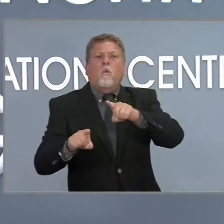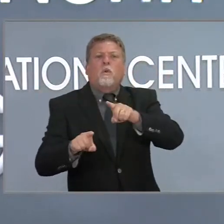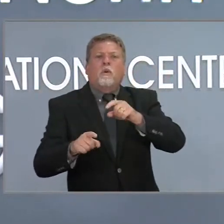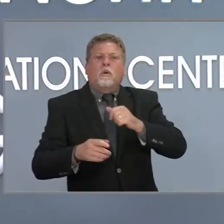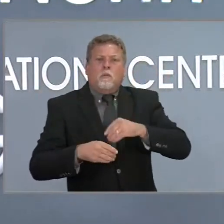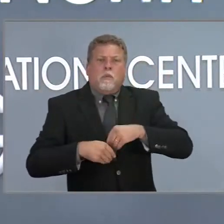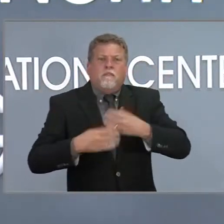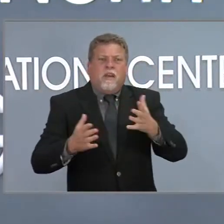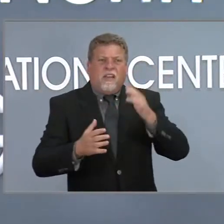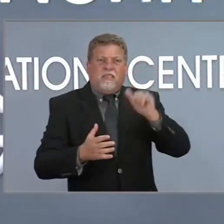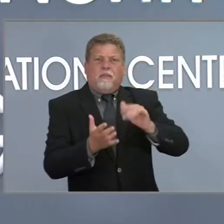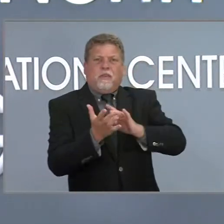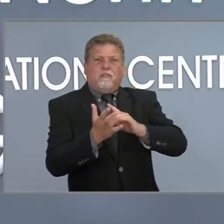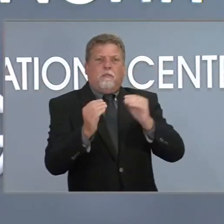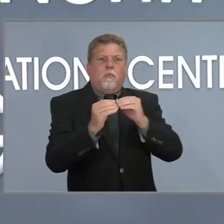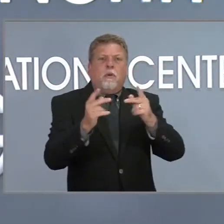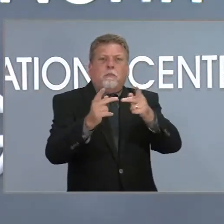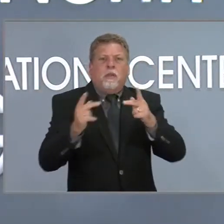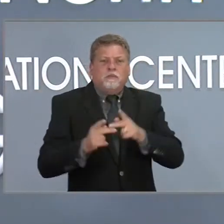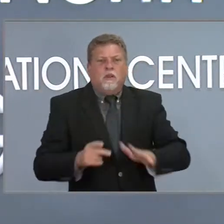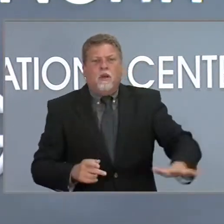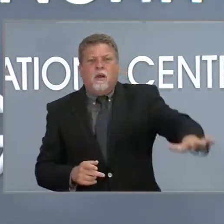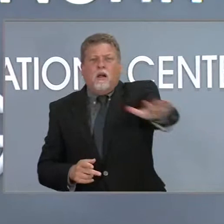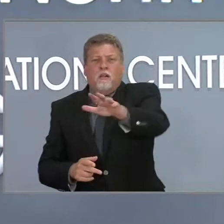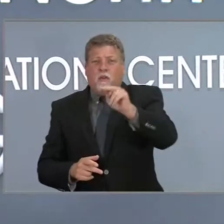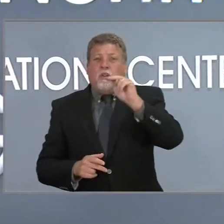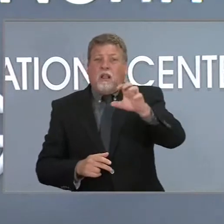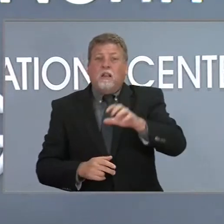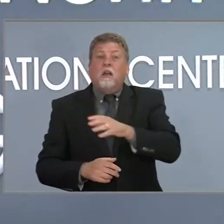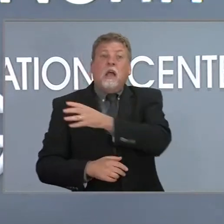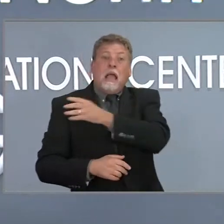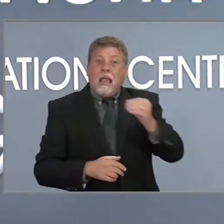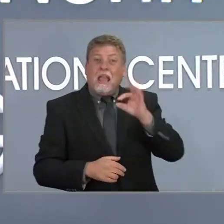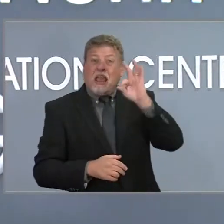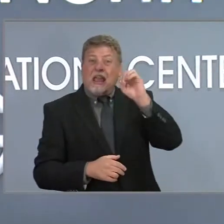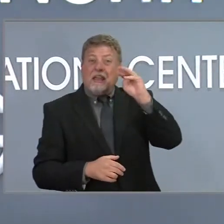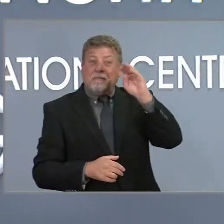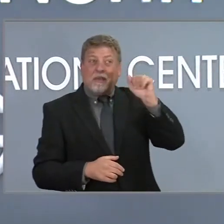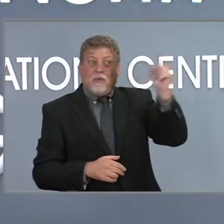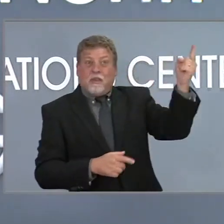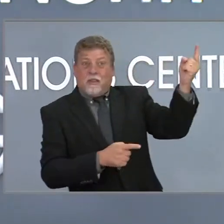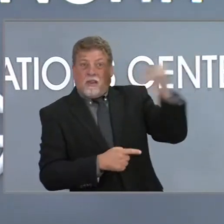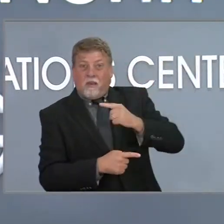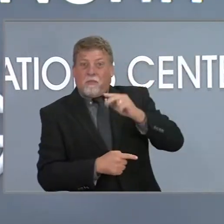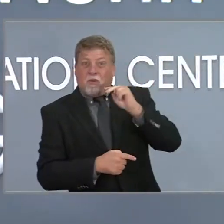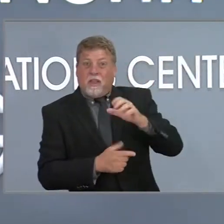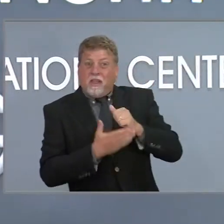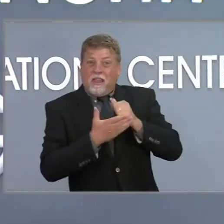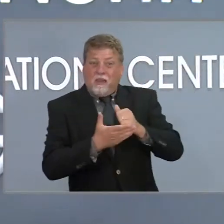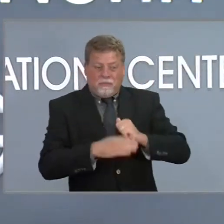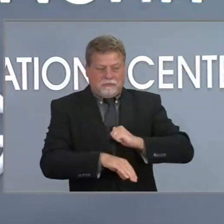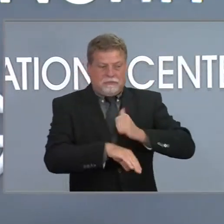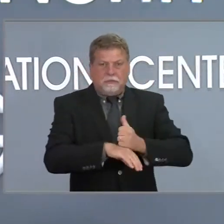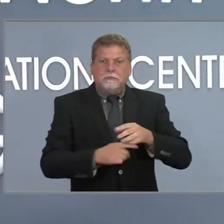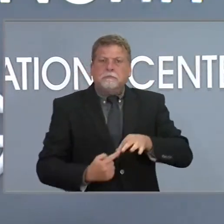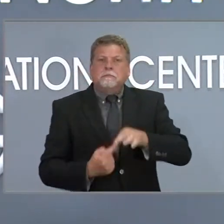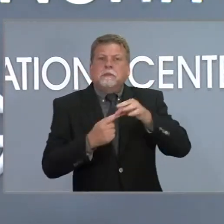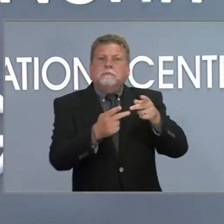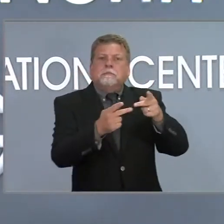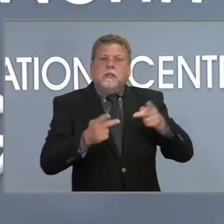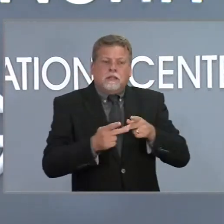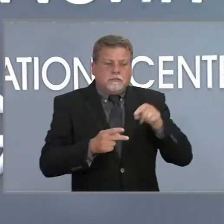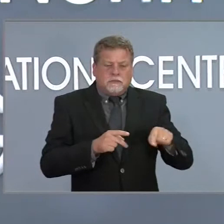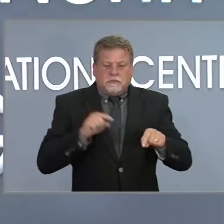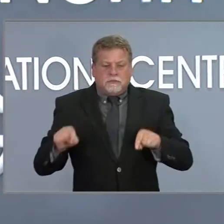where this treatment will be administered. We hope that by preventing COVID-positive patients from developing more